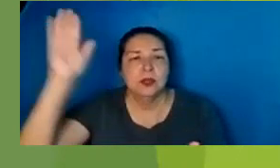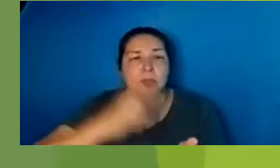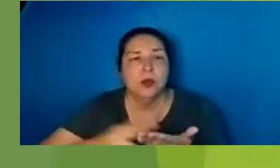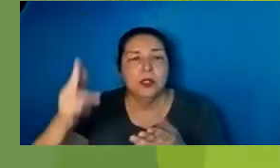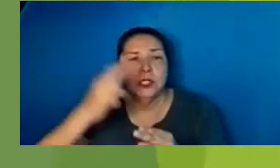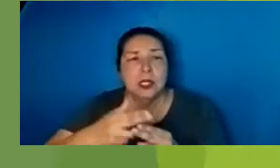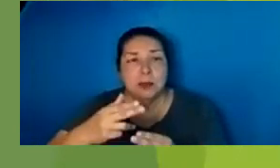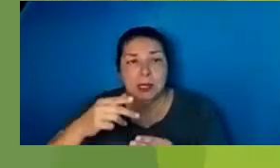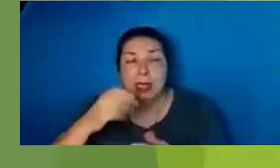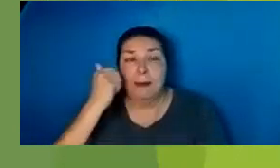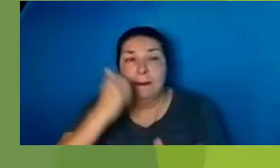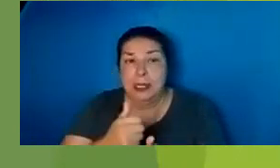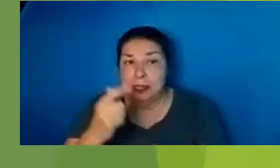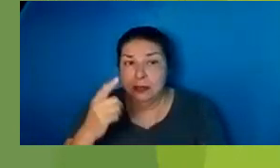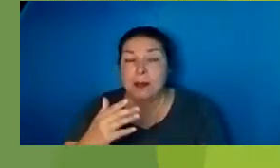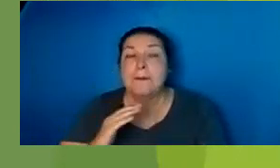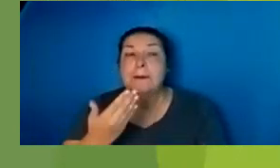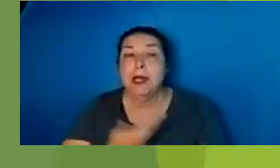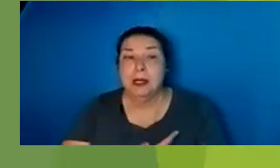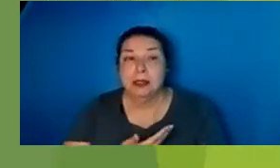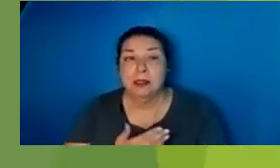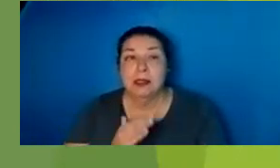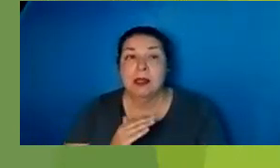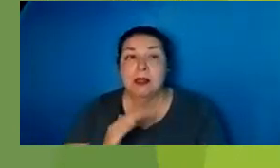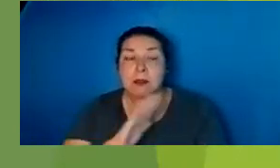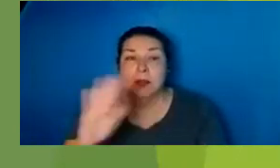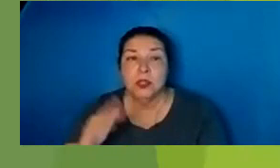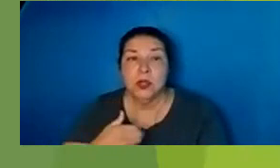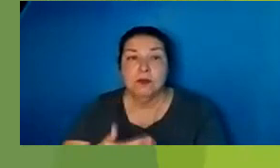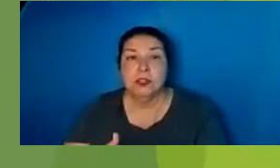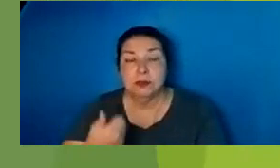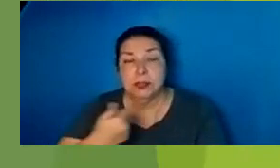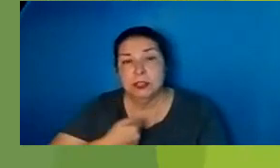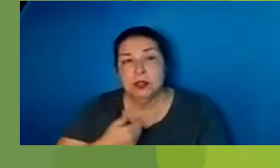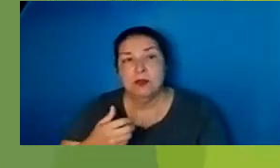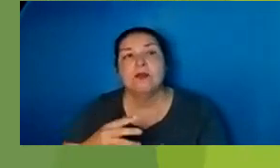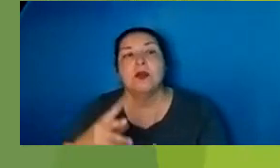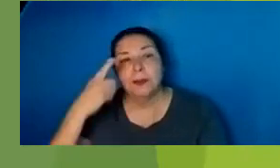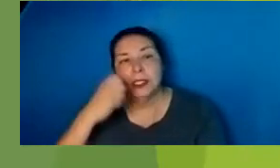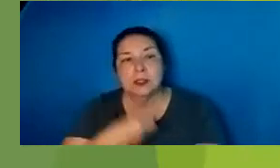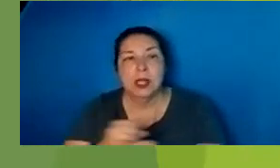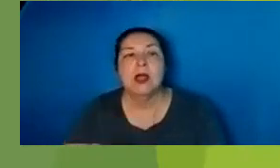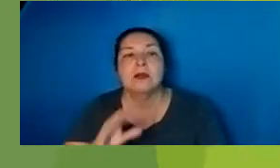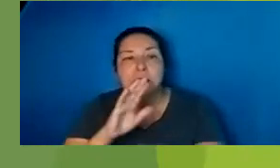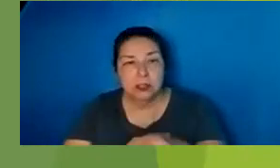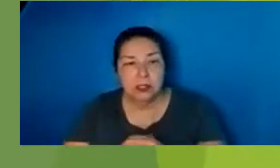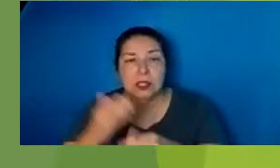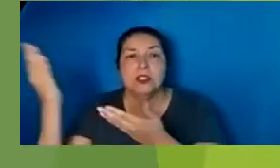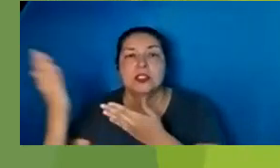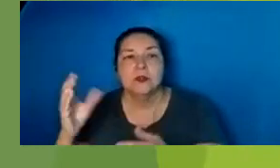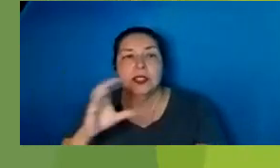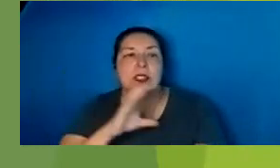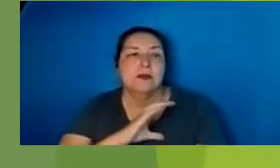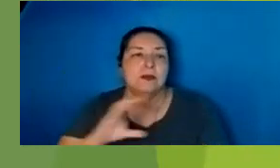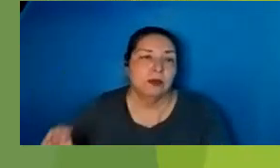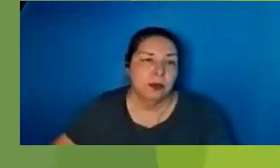On this year's confession, I, by the virtue of my office, as a called and ordained servant of the word, announce the grace of God unto